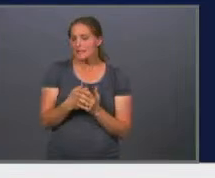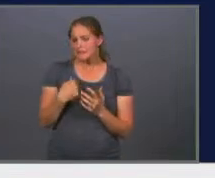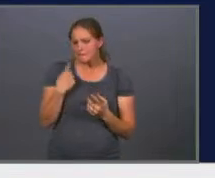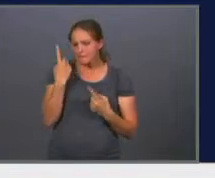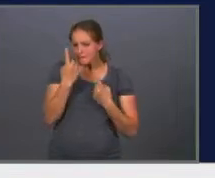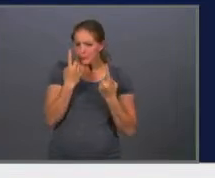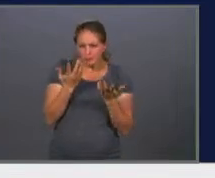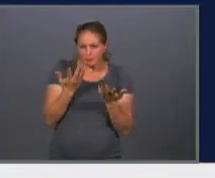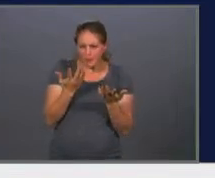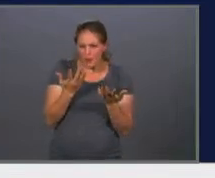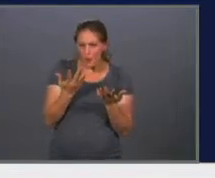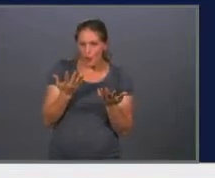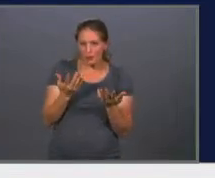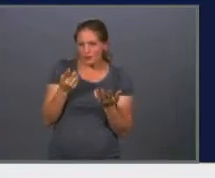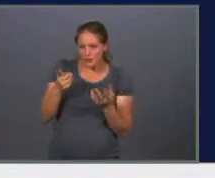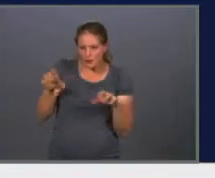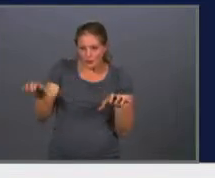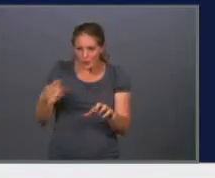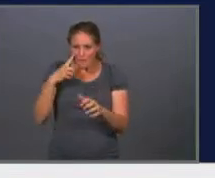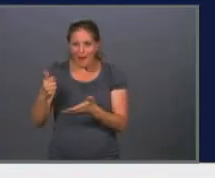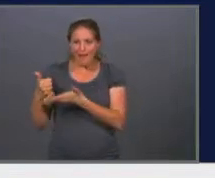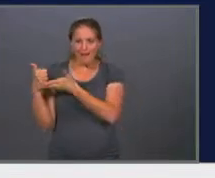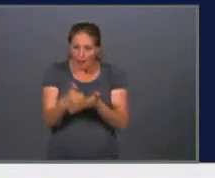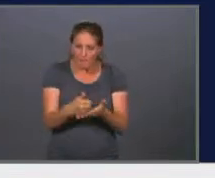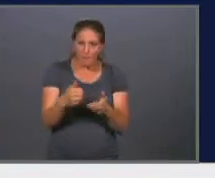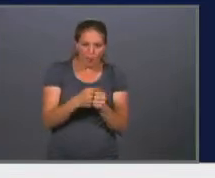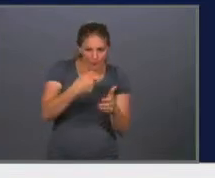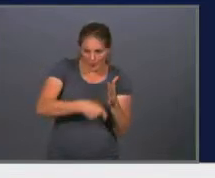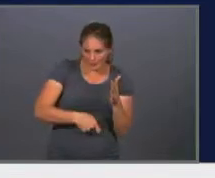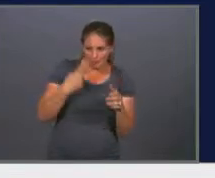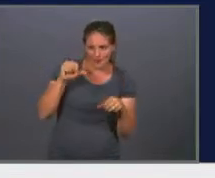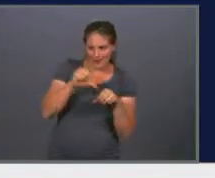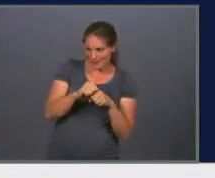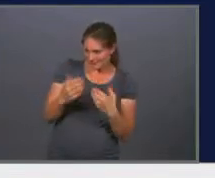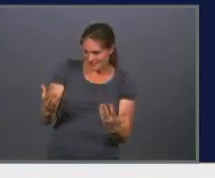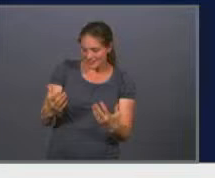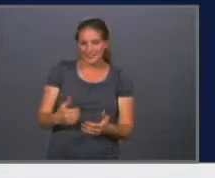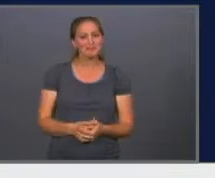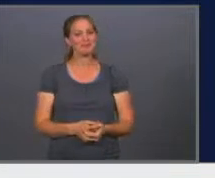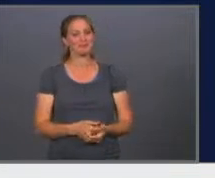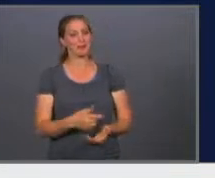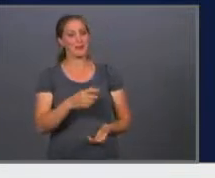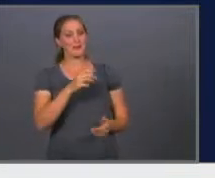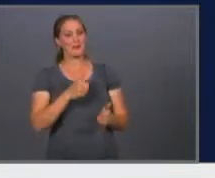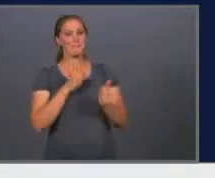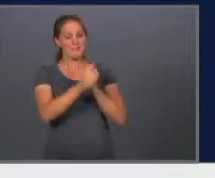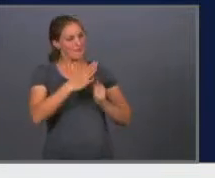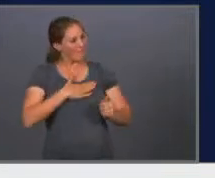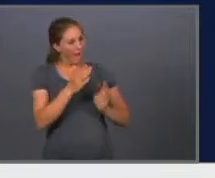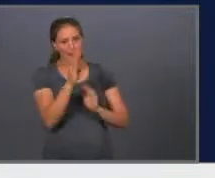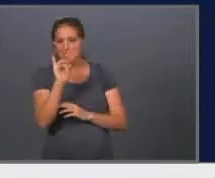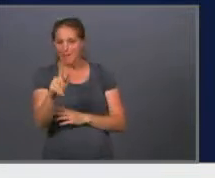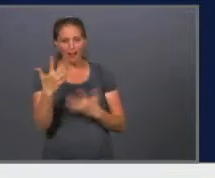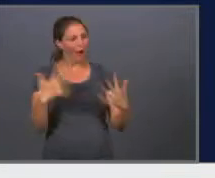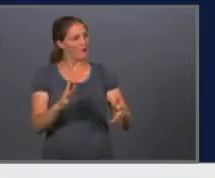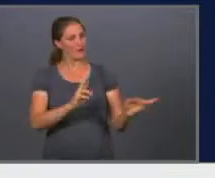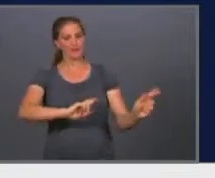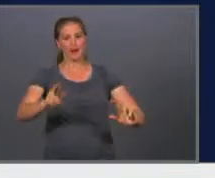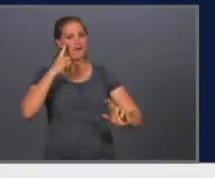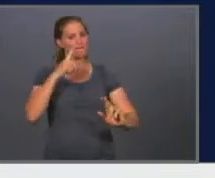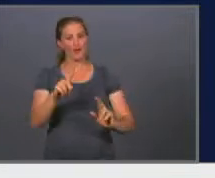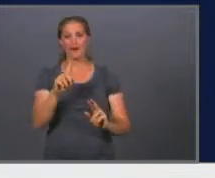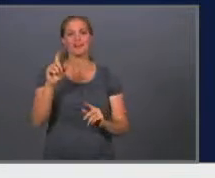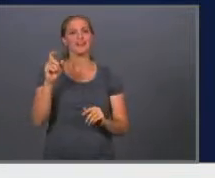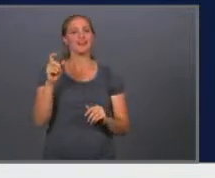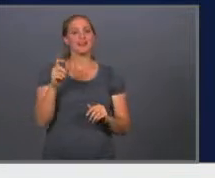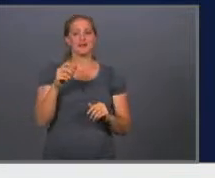can you do to help with sticker shock at the pump, Mr. Moore? We can pass my bill that's on the hopper, ready for Chairman Grijalva to pass the bill.